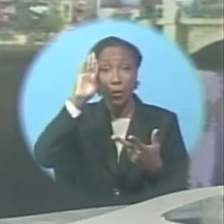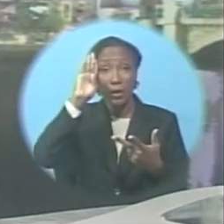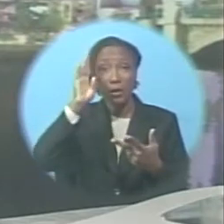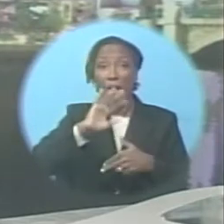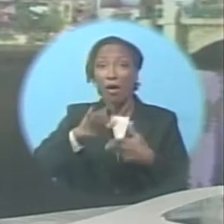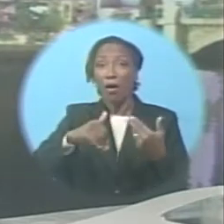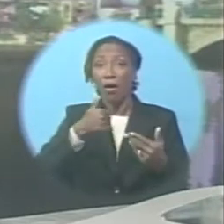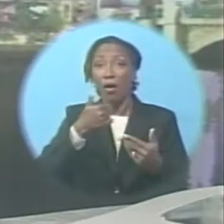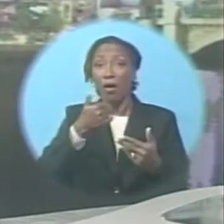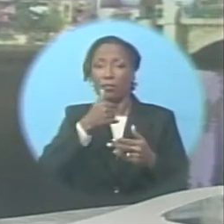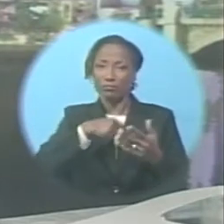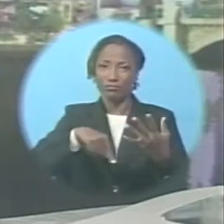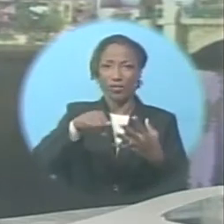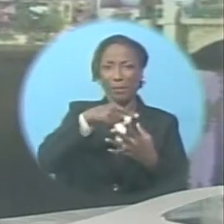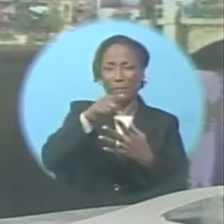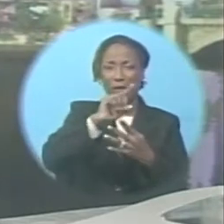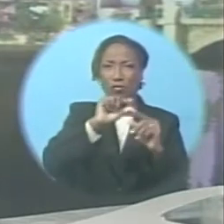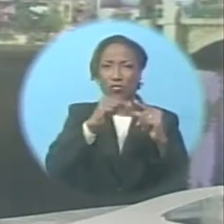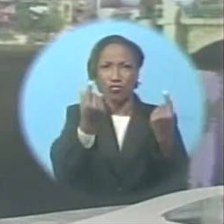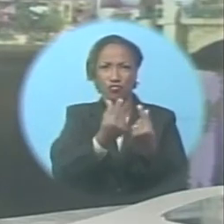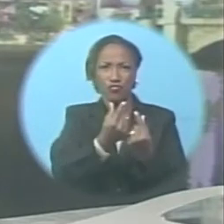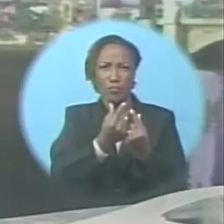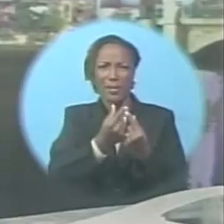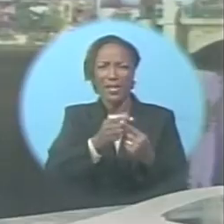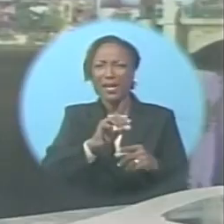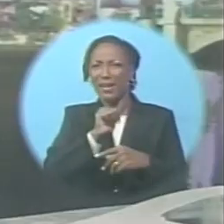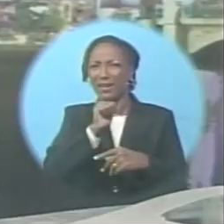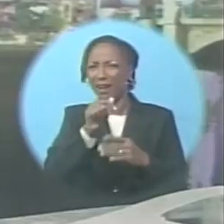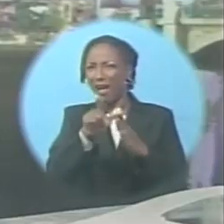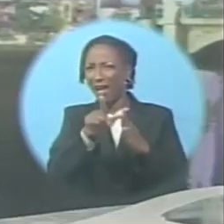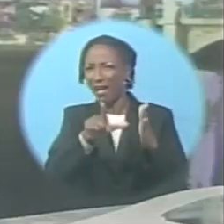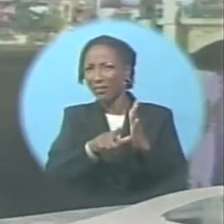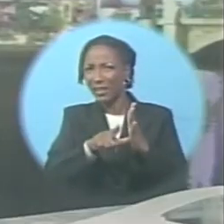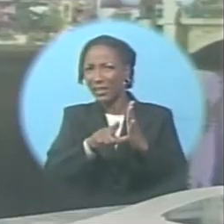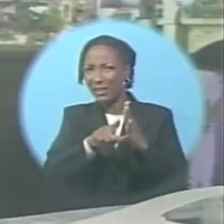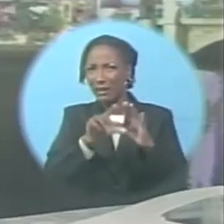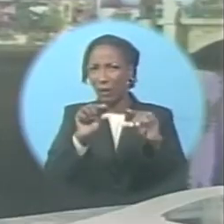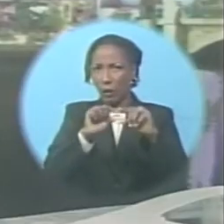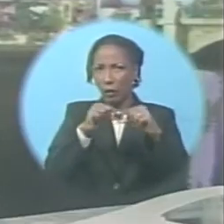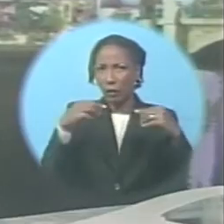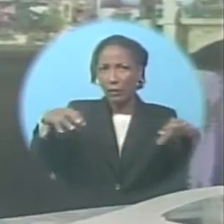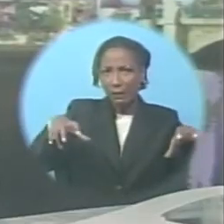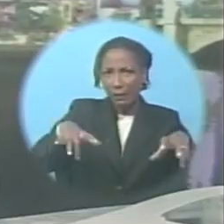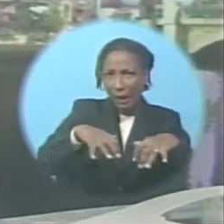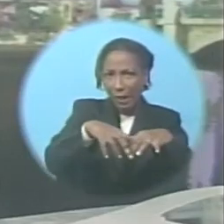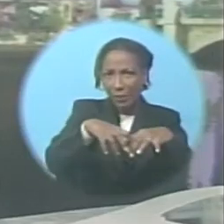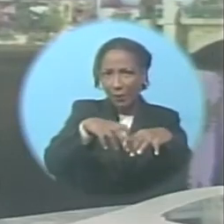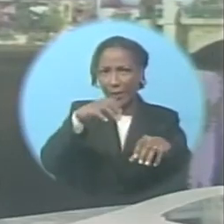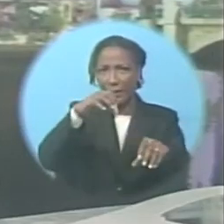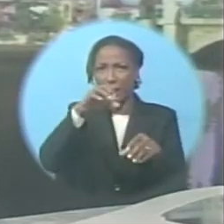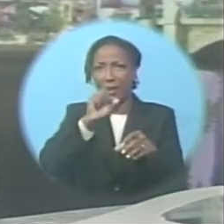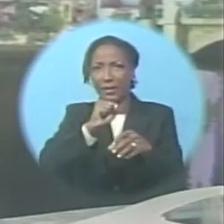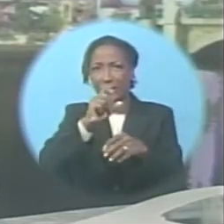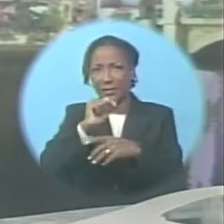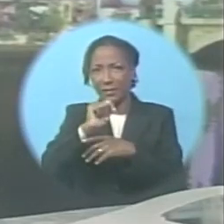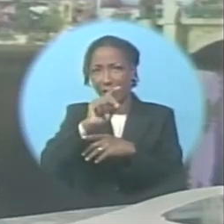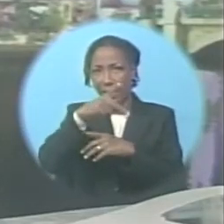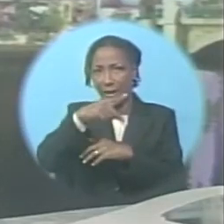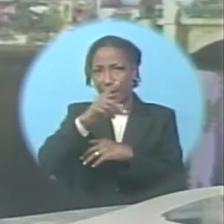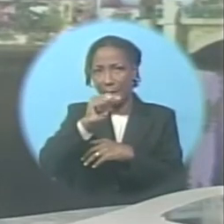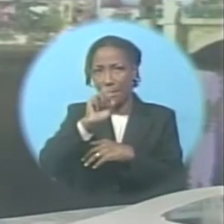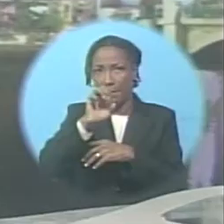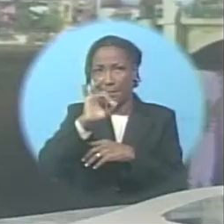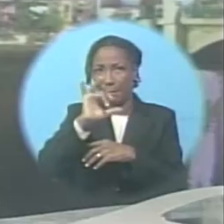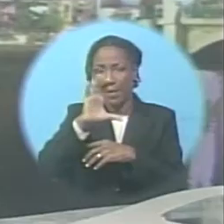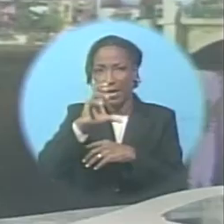were among a group attending an unauthorized event around 1 a.m. at Packers St. Patrick's. Police say several men entered the area